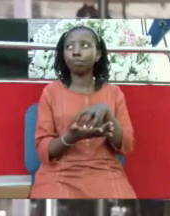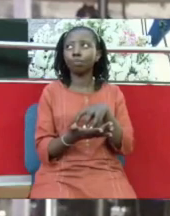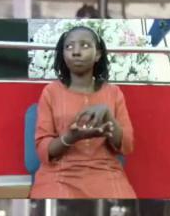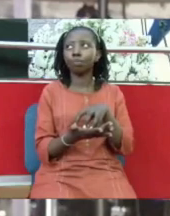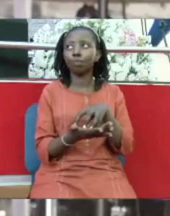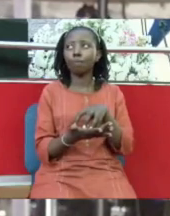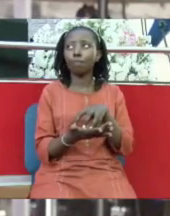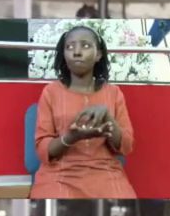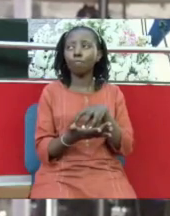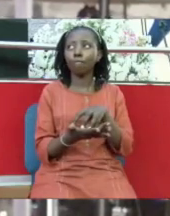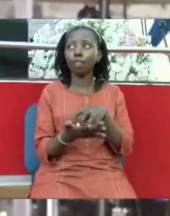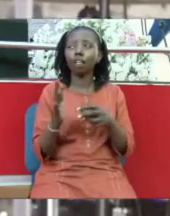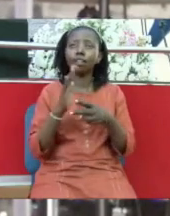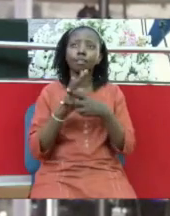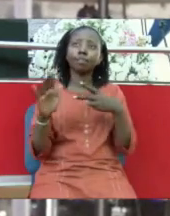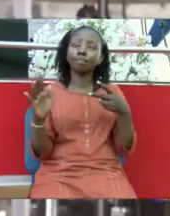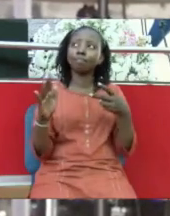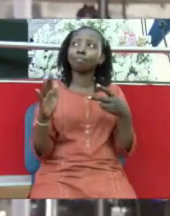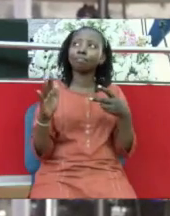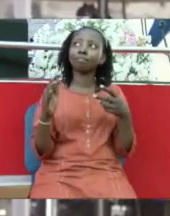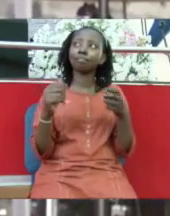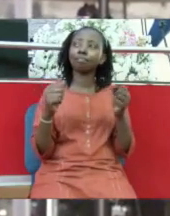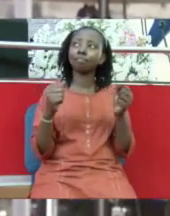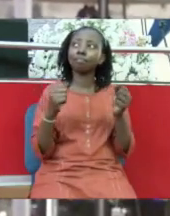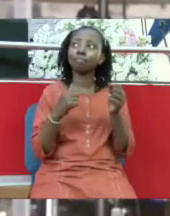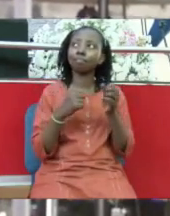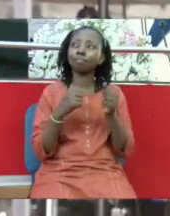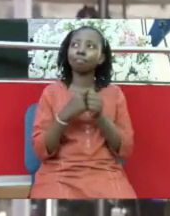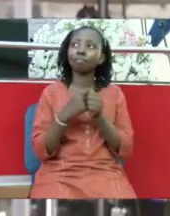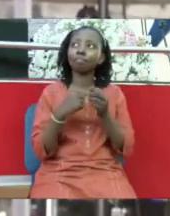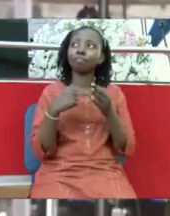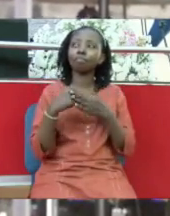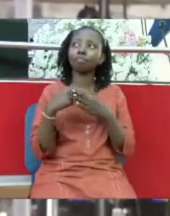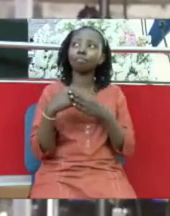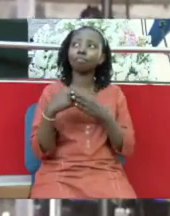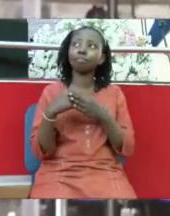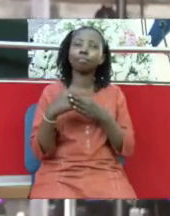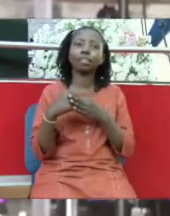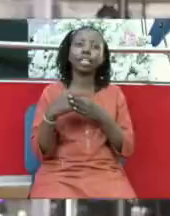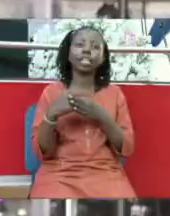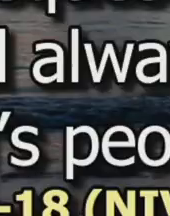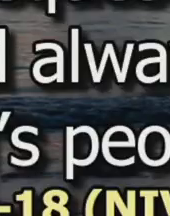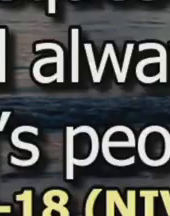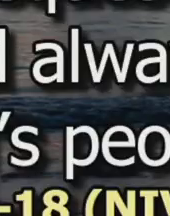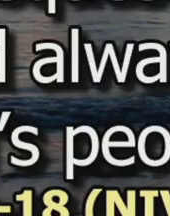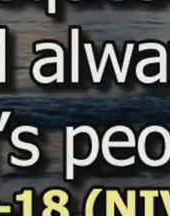And verse 18, the last verse, and pray in the Spirit on all occasions